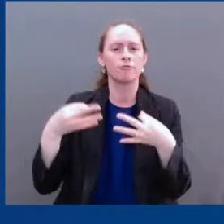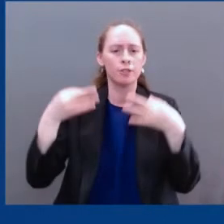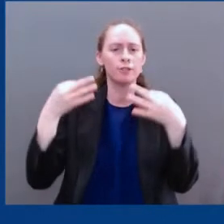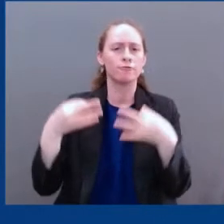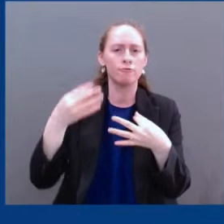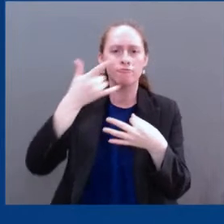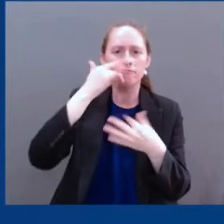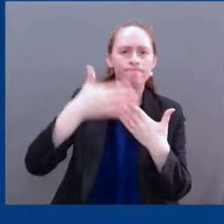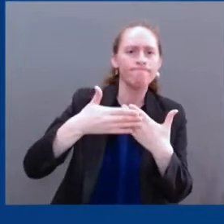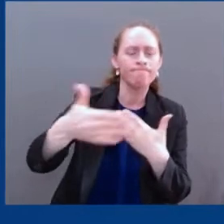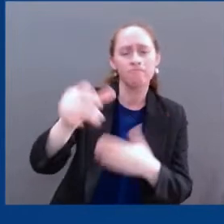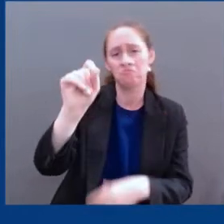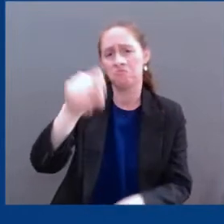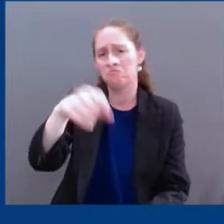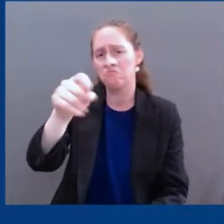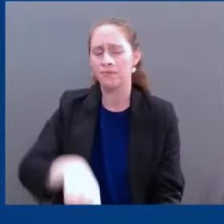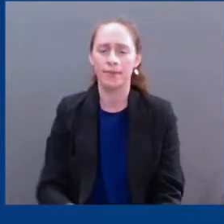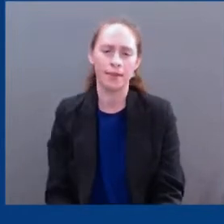please.